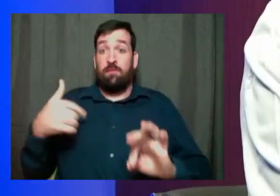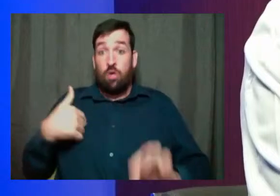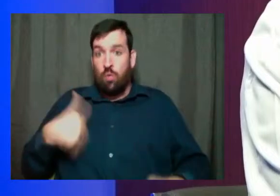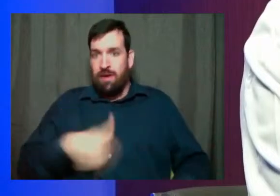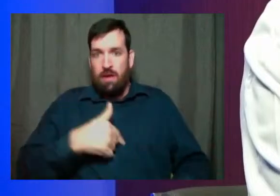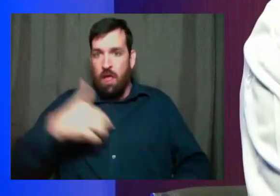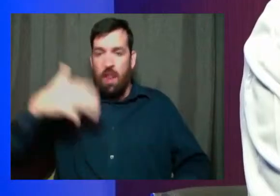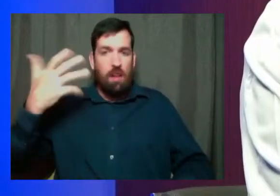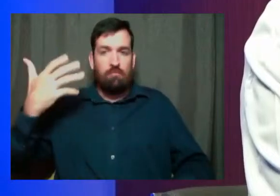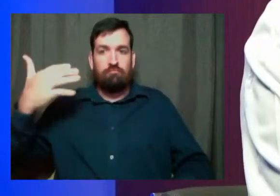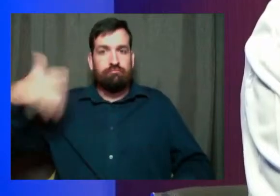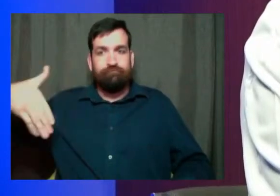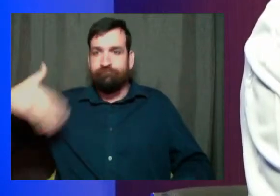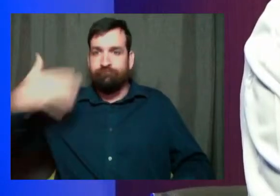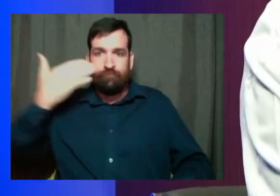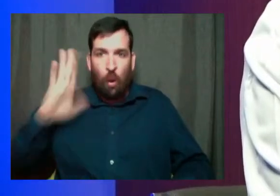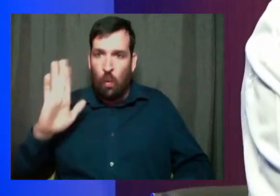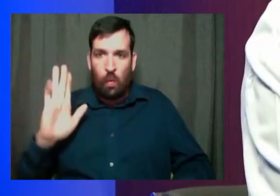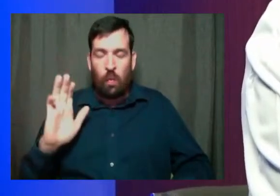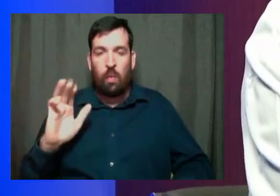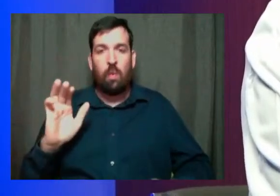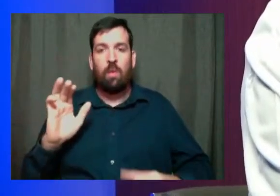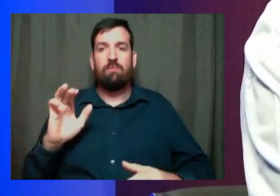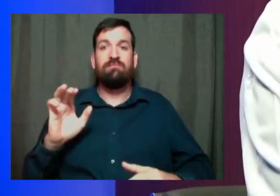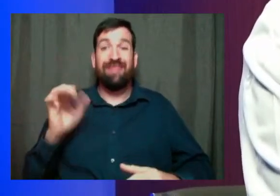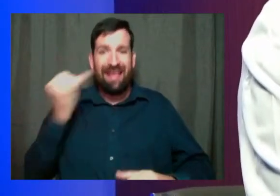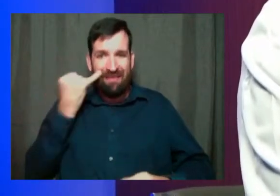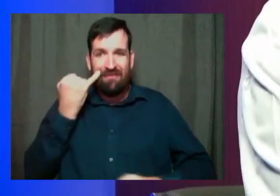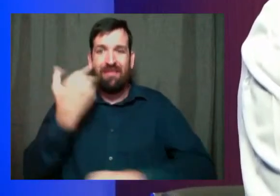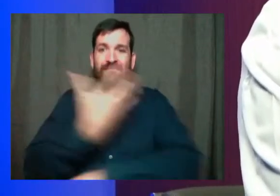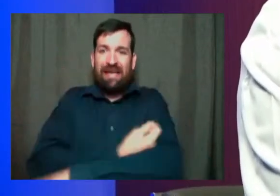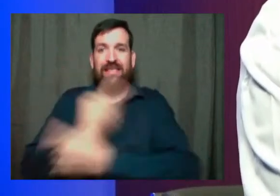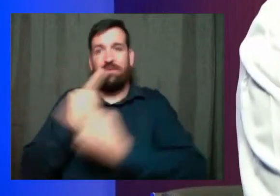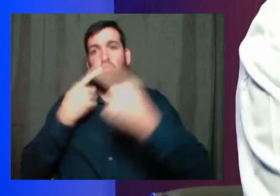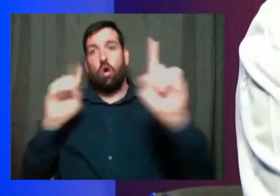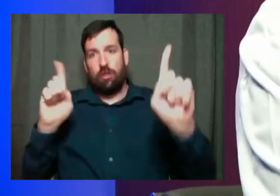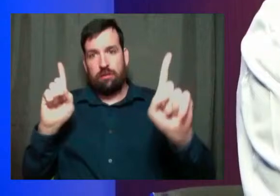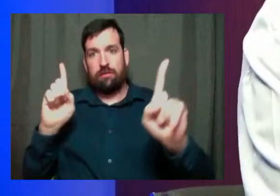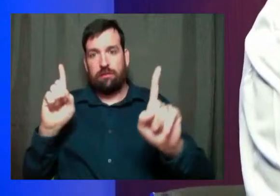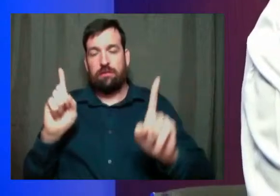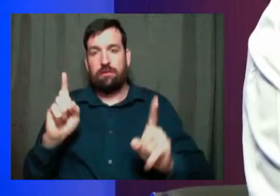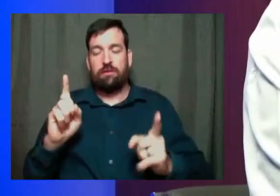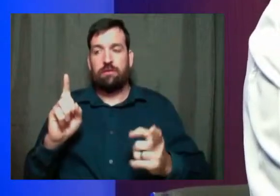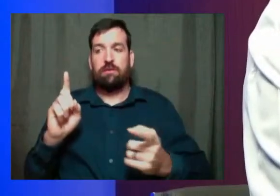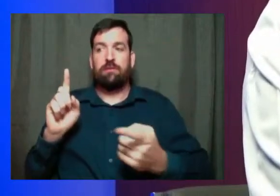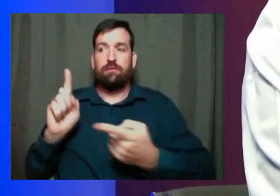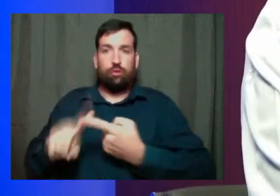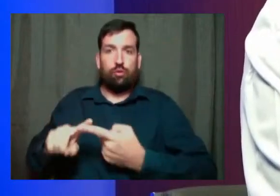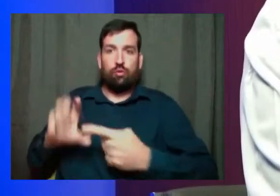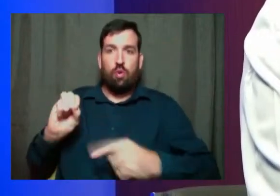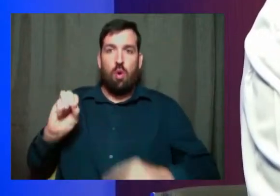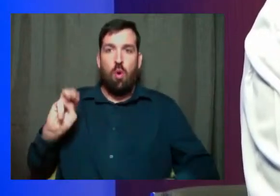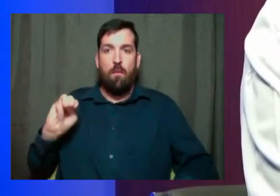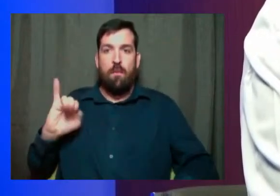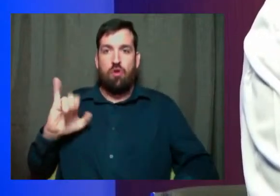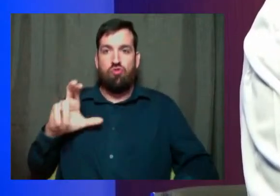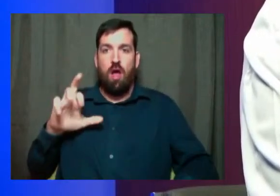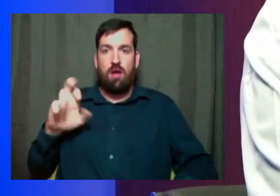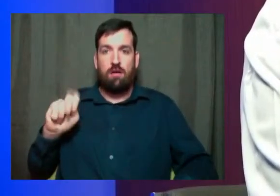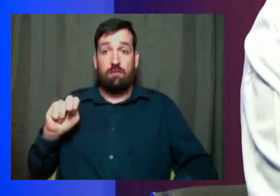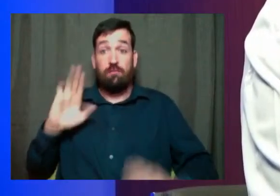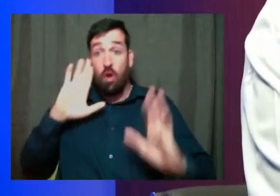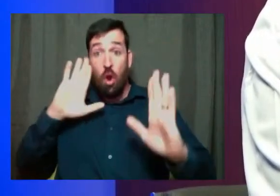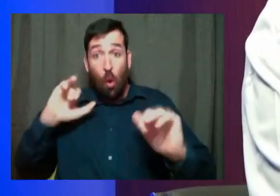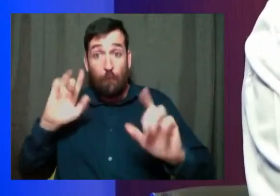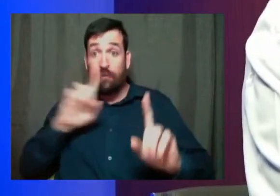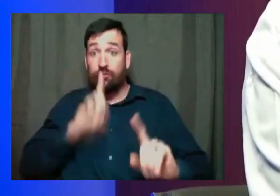yet how much vaccination works against Omicron. We don't really know. What we hope is true, and what has been true thus far